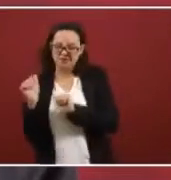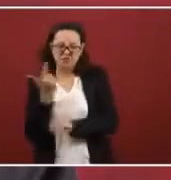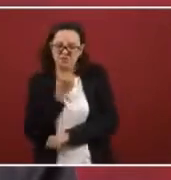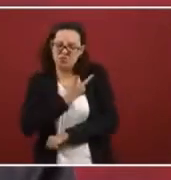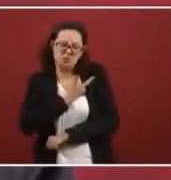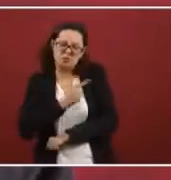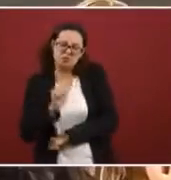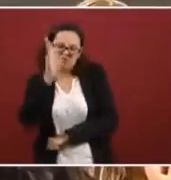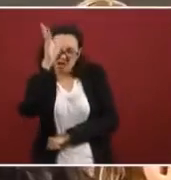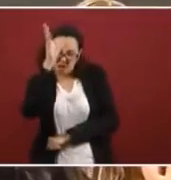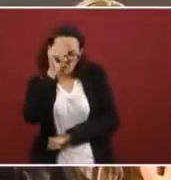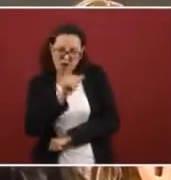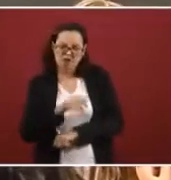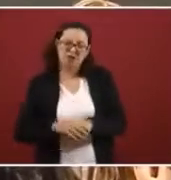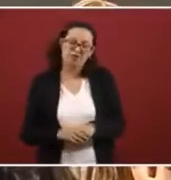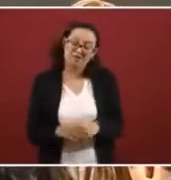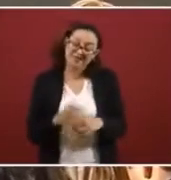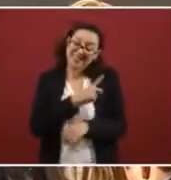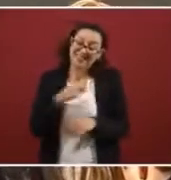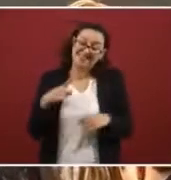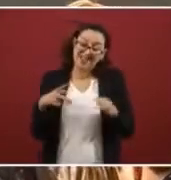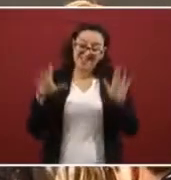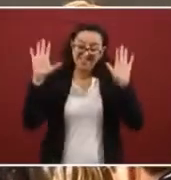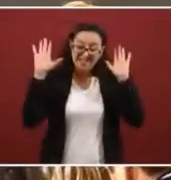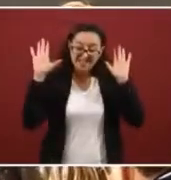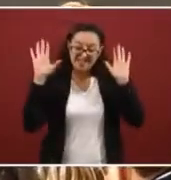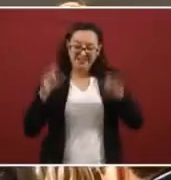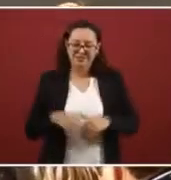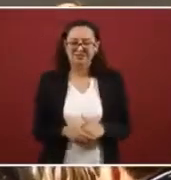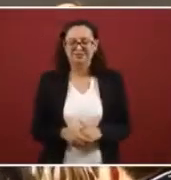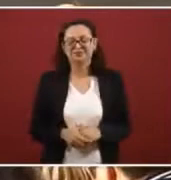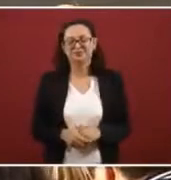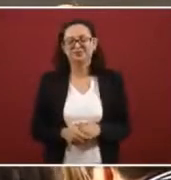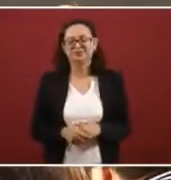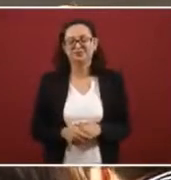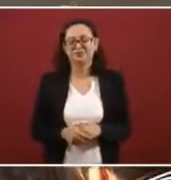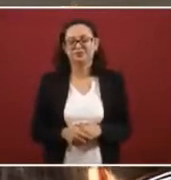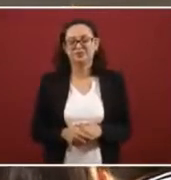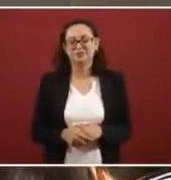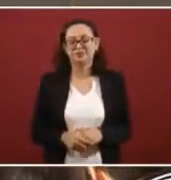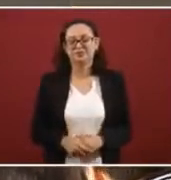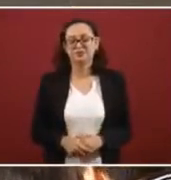I'm not in agreement with doing this.